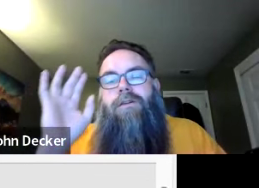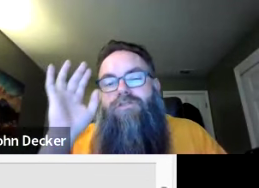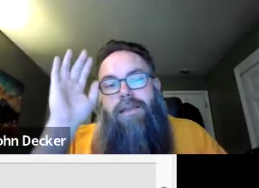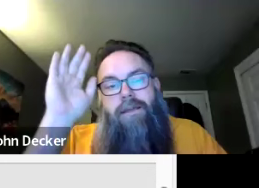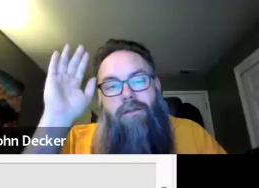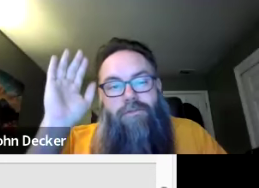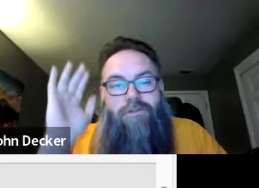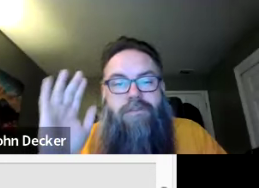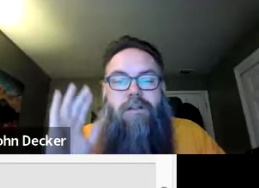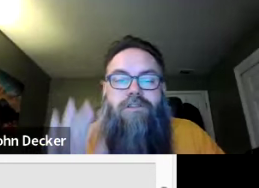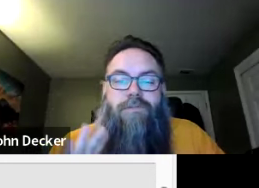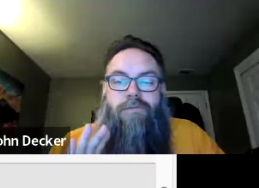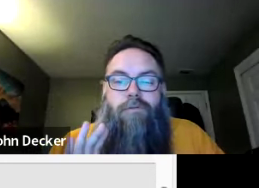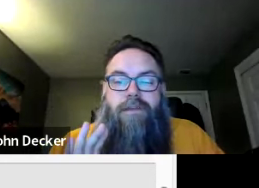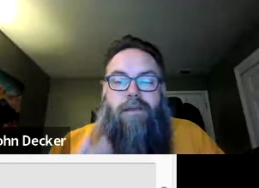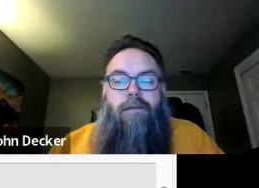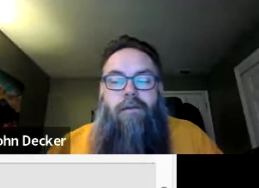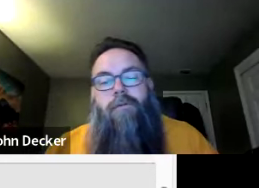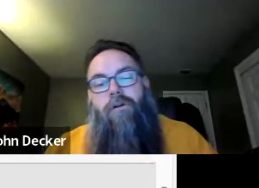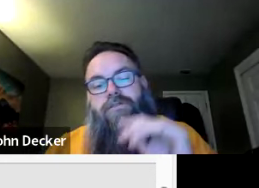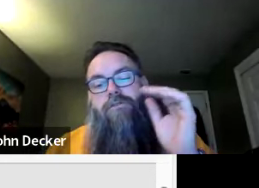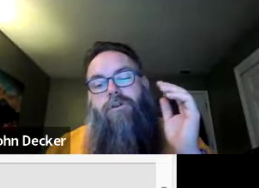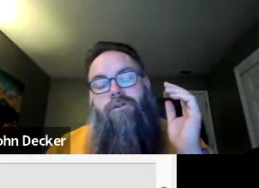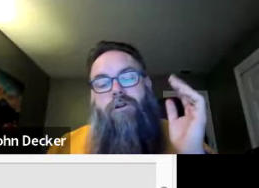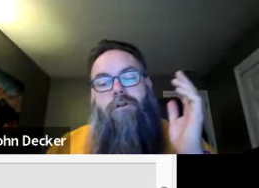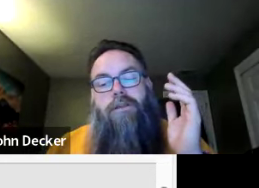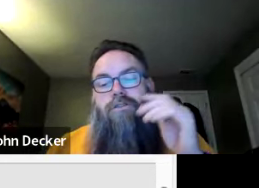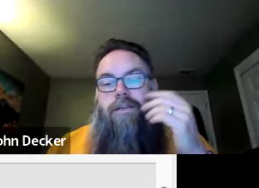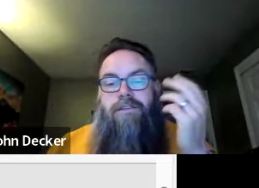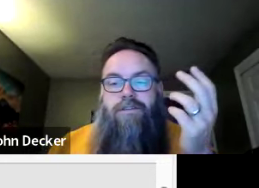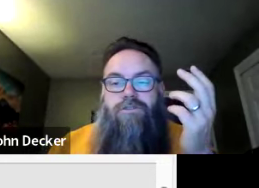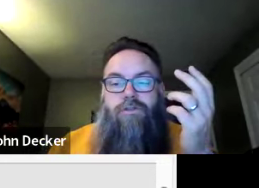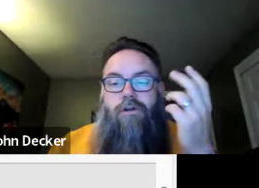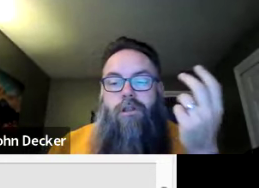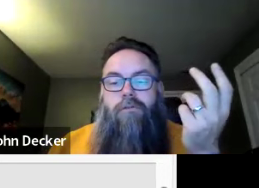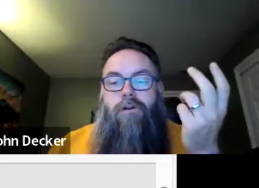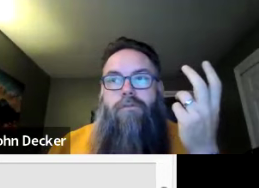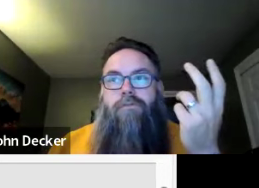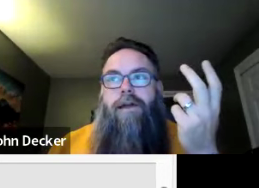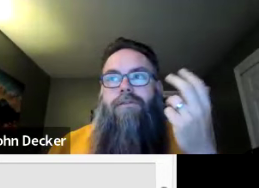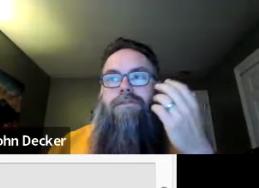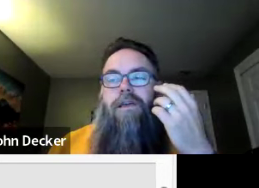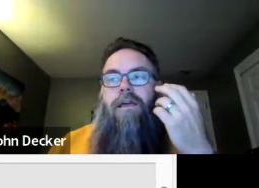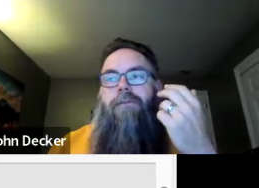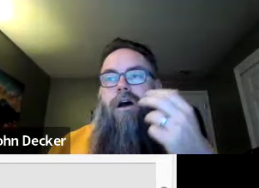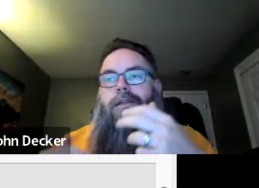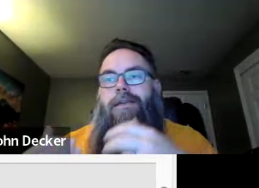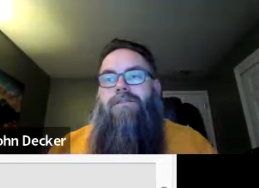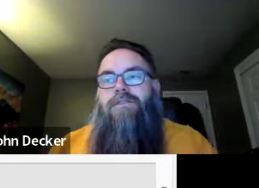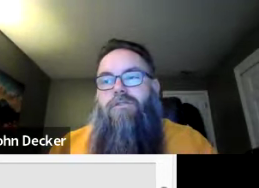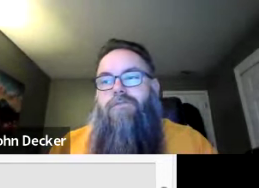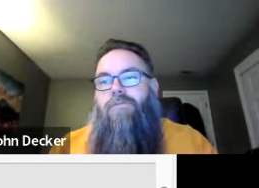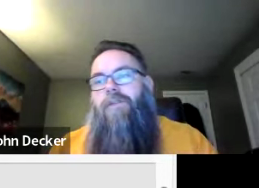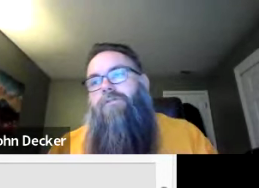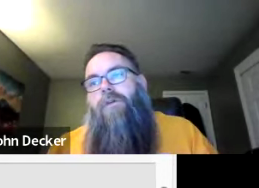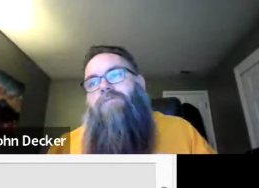have trying to get all of your service acknowledgement forms in, but also concurrently trying to ensure that all of our providers have gotten